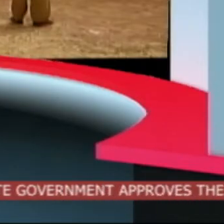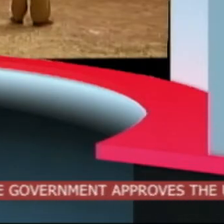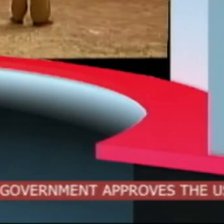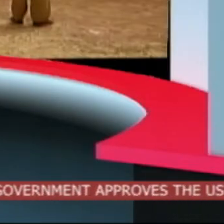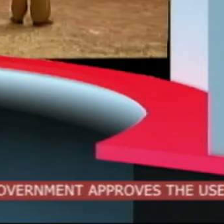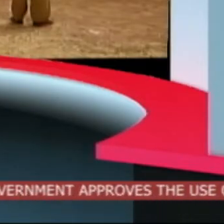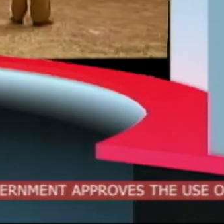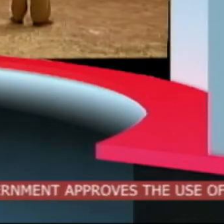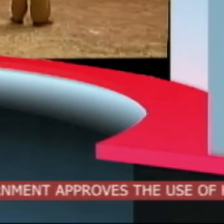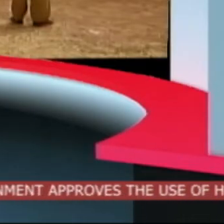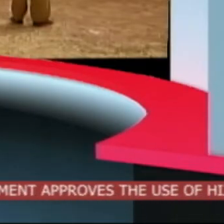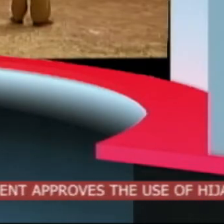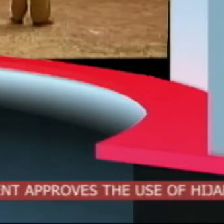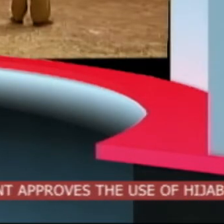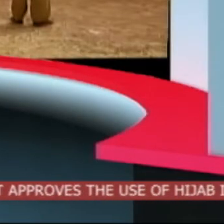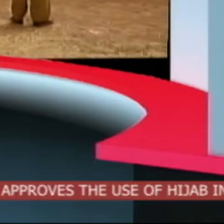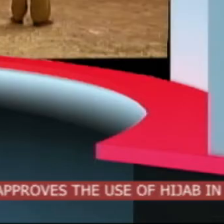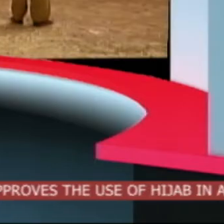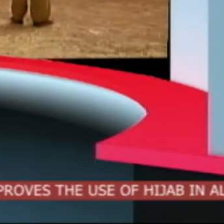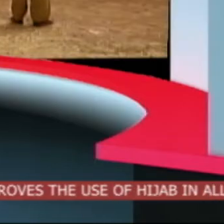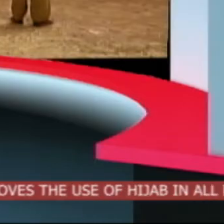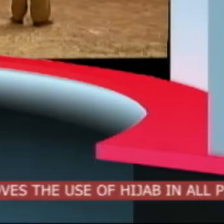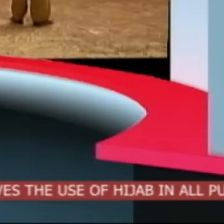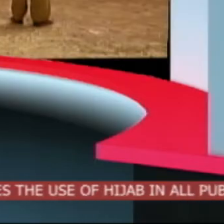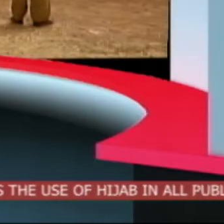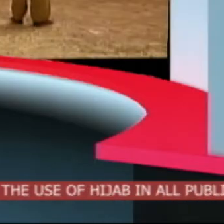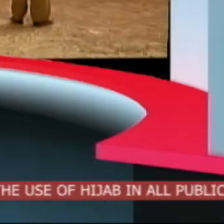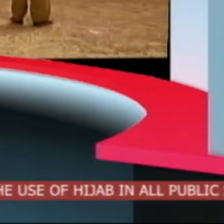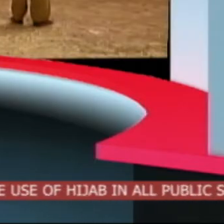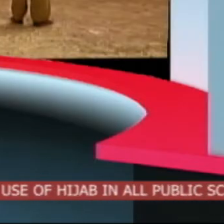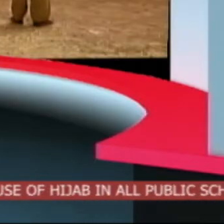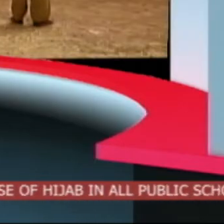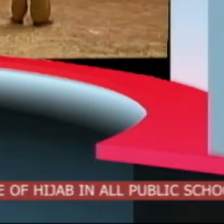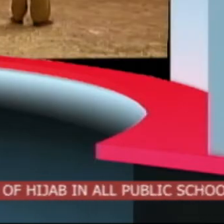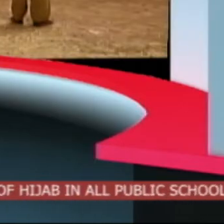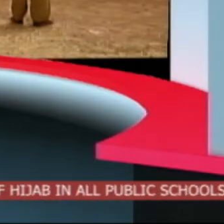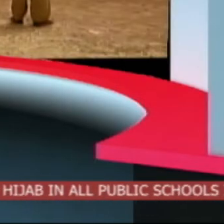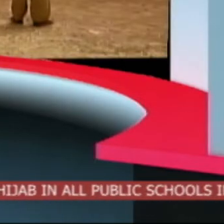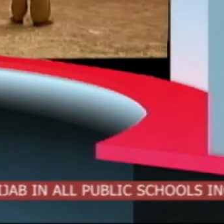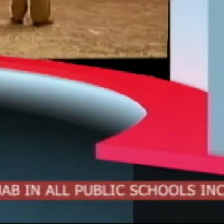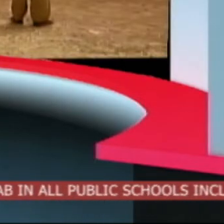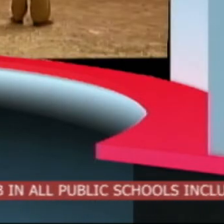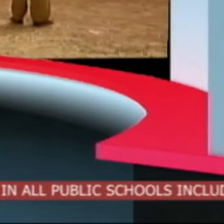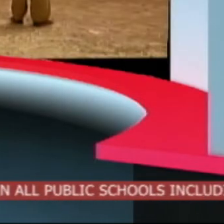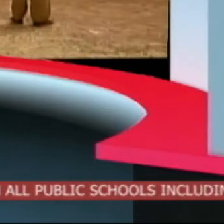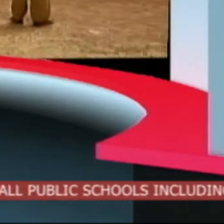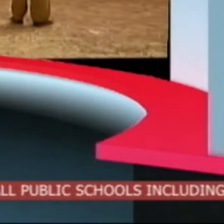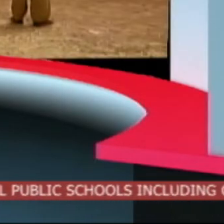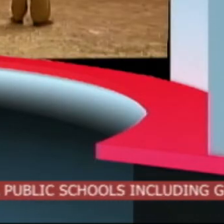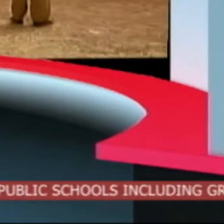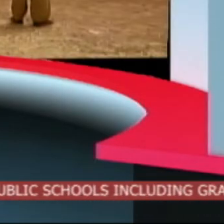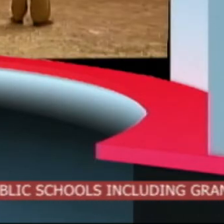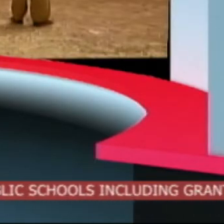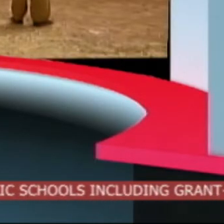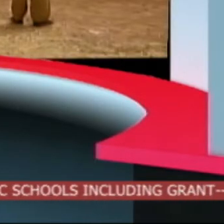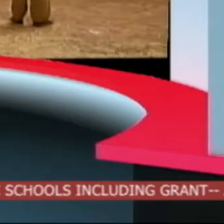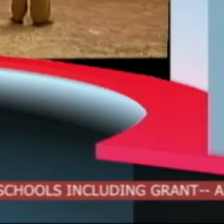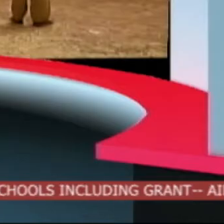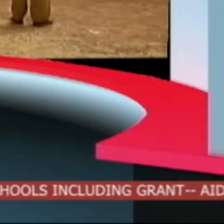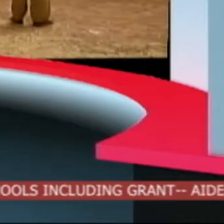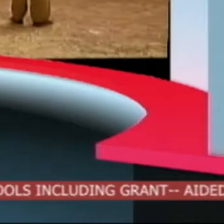Anka, who confirmed the incident, said the gunmen stormed the school around 1 a.m. Friday and abducted the